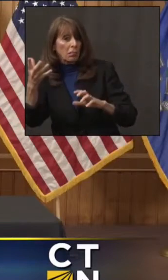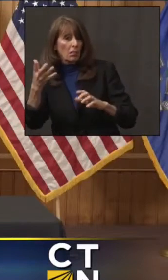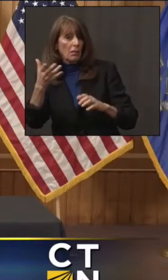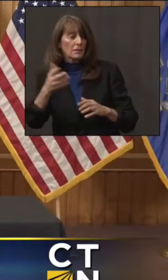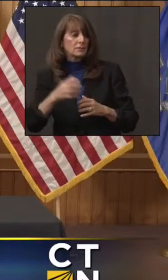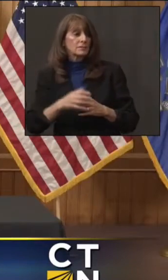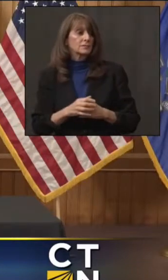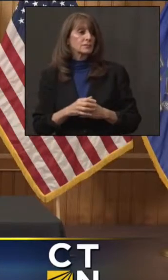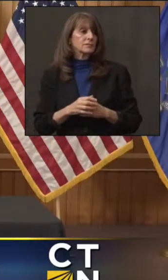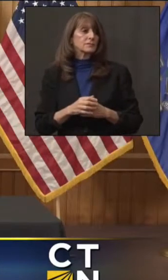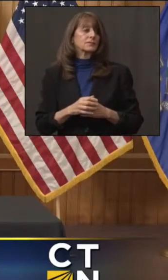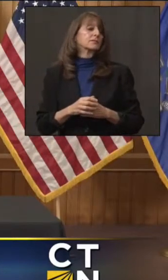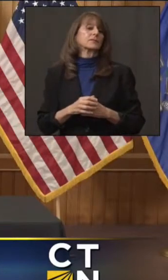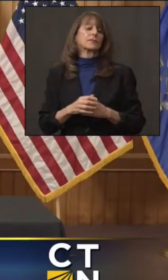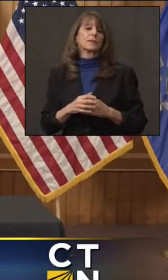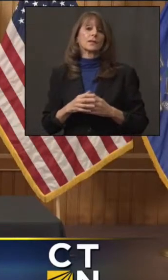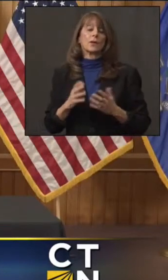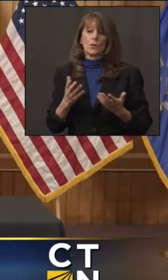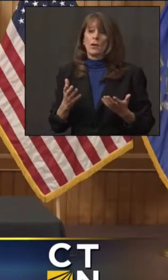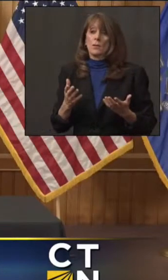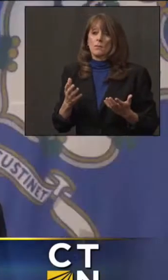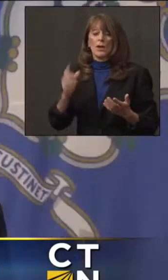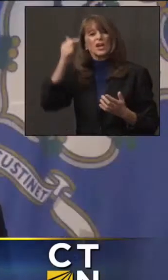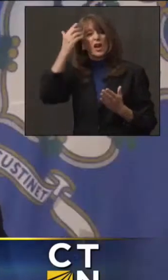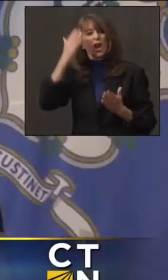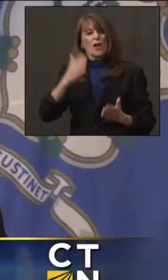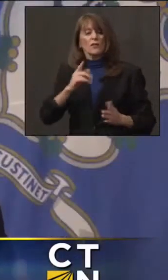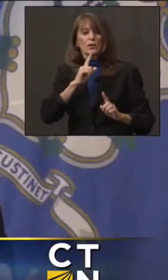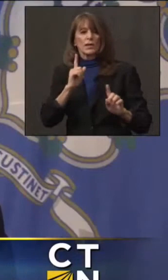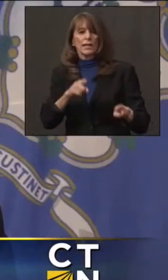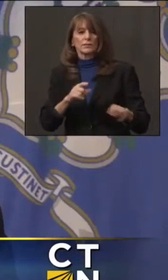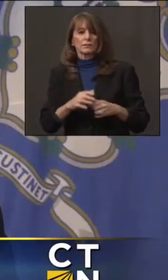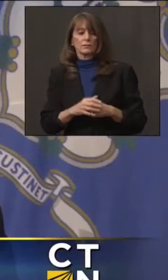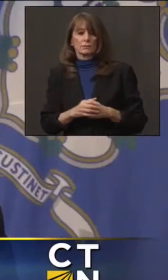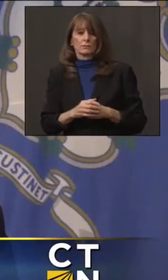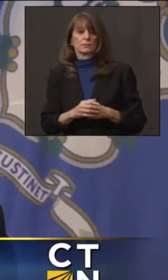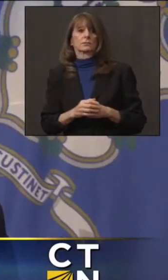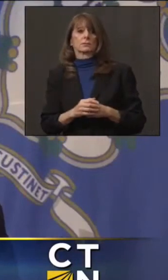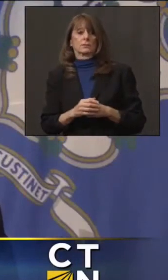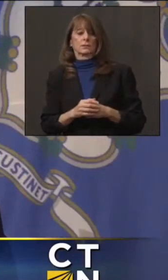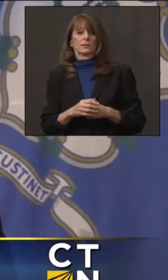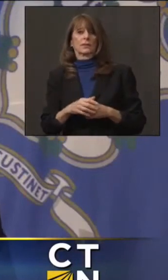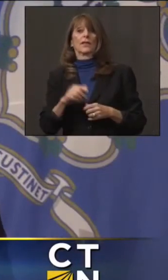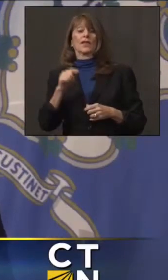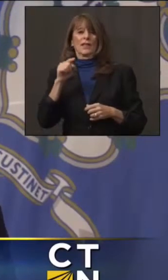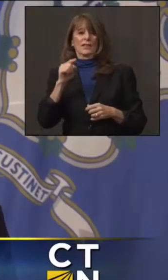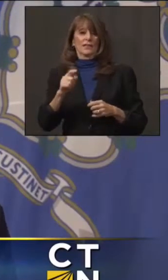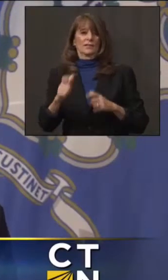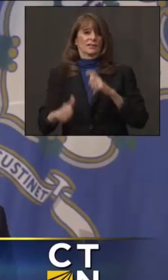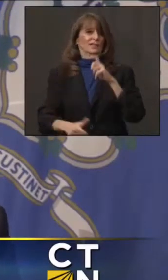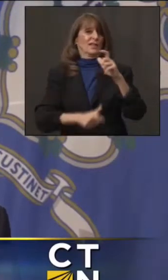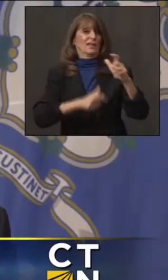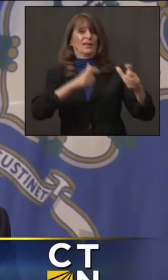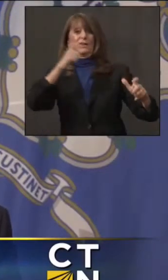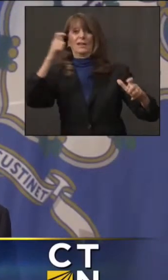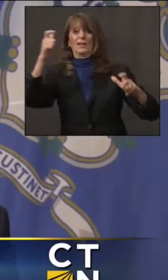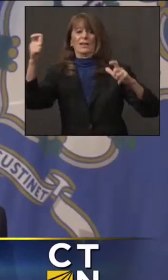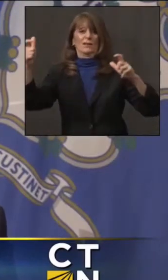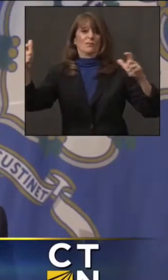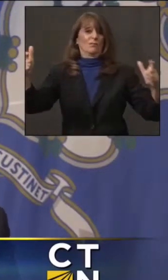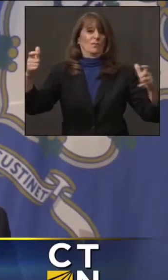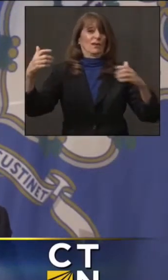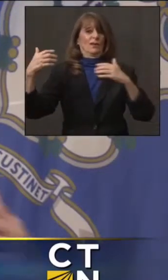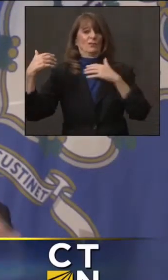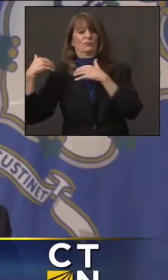Well, I'll start on that. This is a monumental management issue. I mean, 3 weeks,